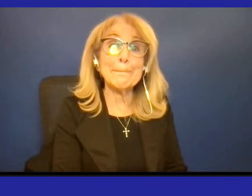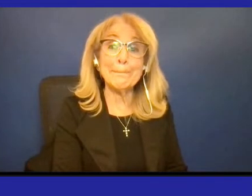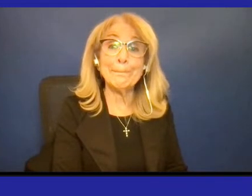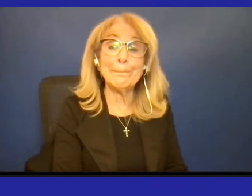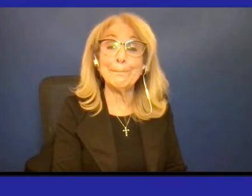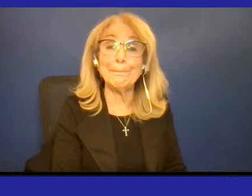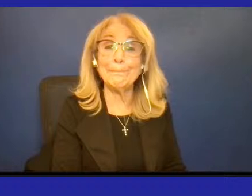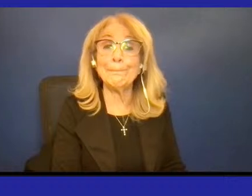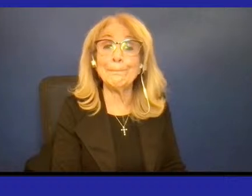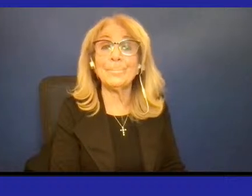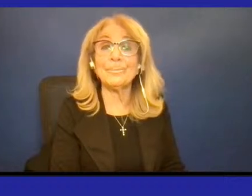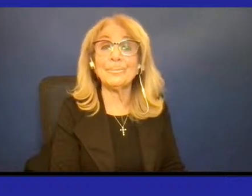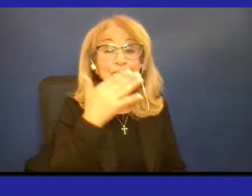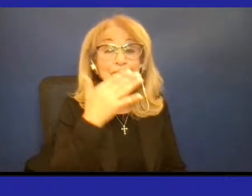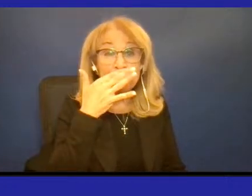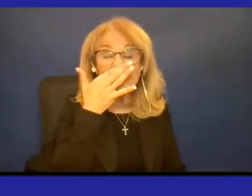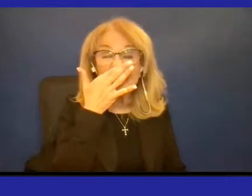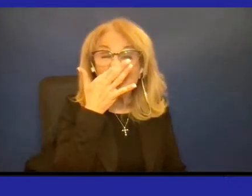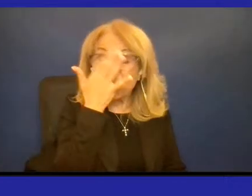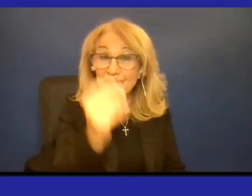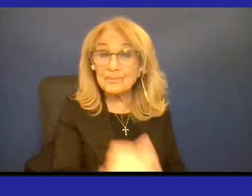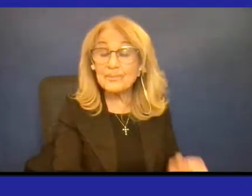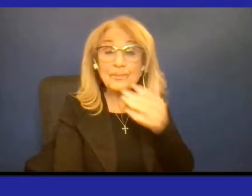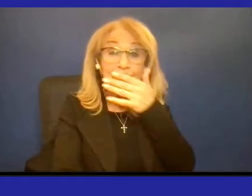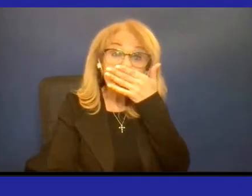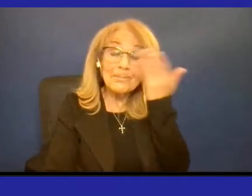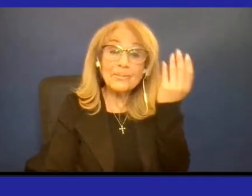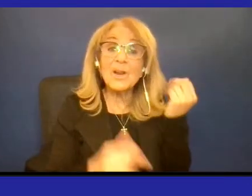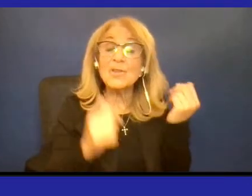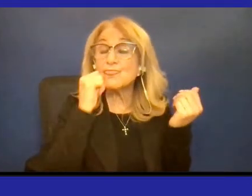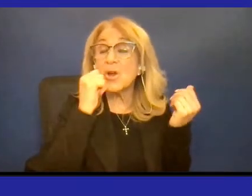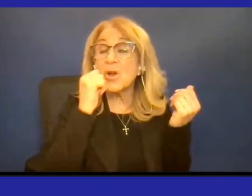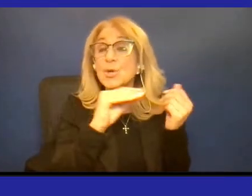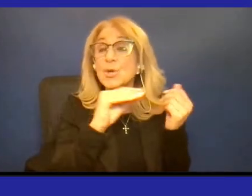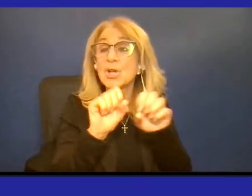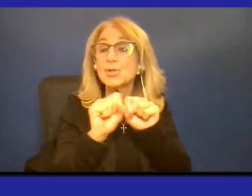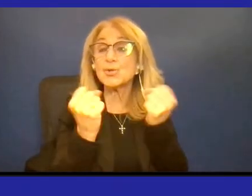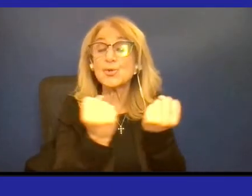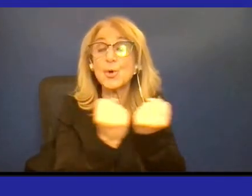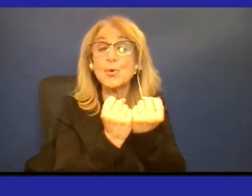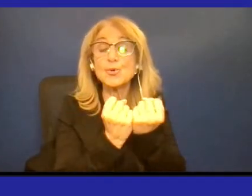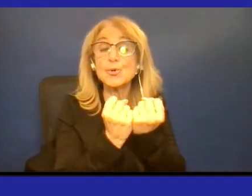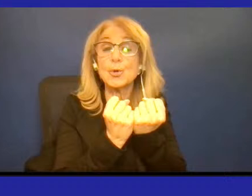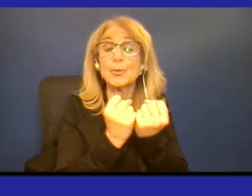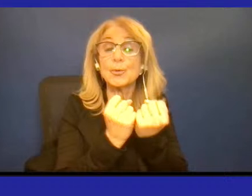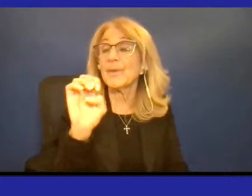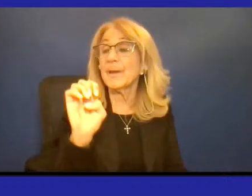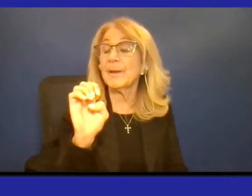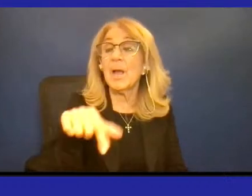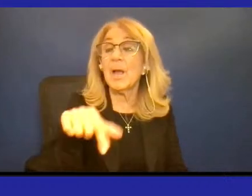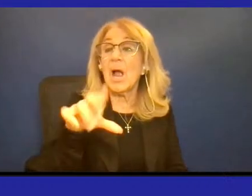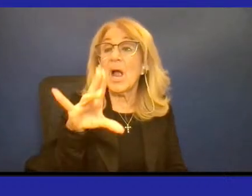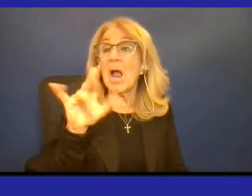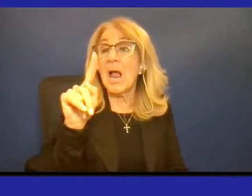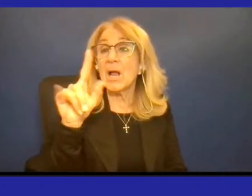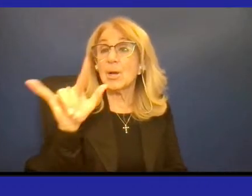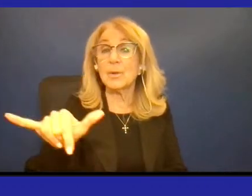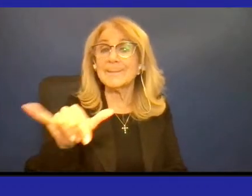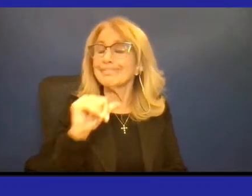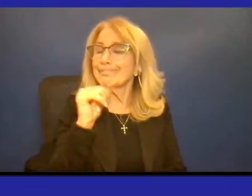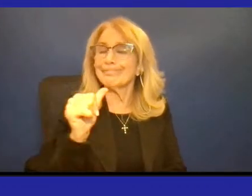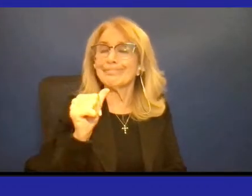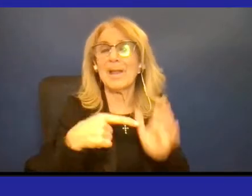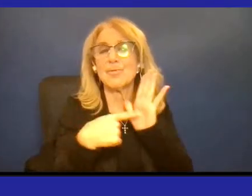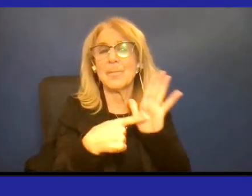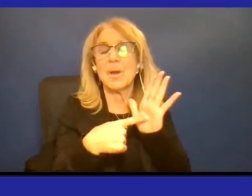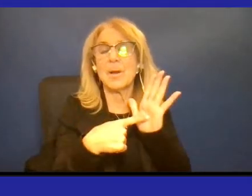Okay. And then our racial and social equity measure, the percent of new physician hires being underrepresented minorities